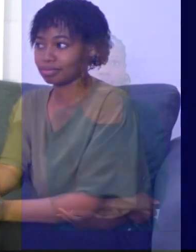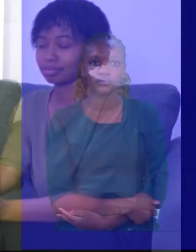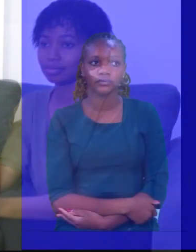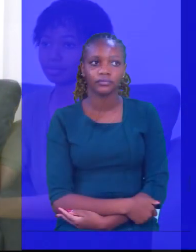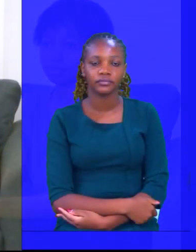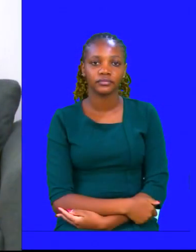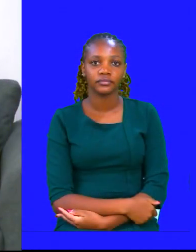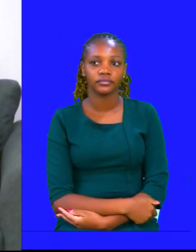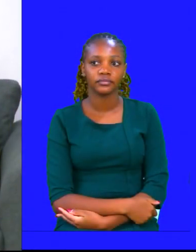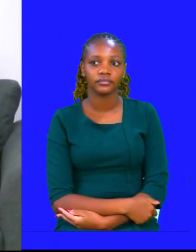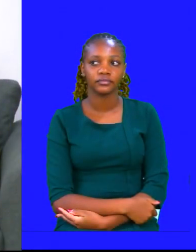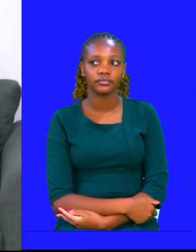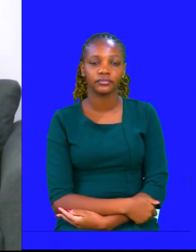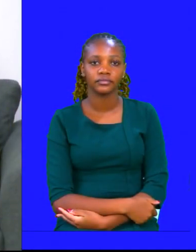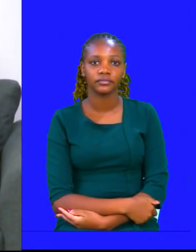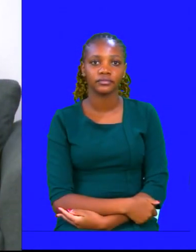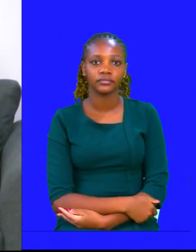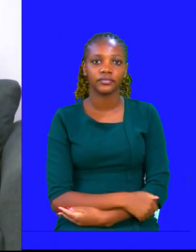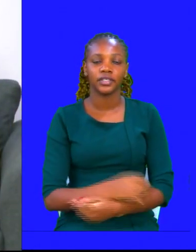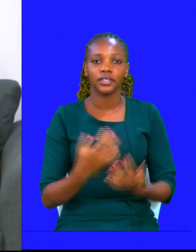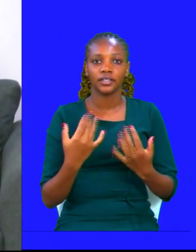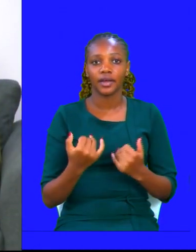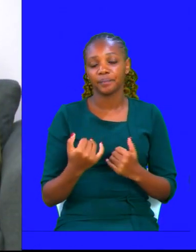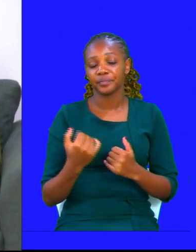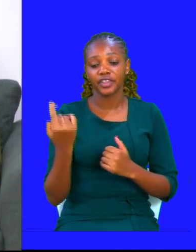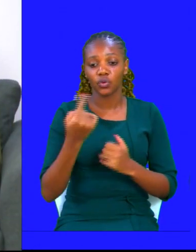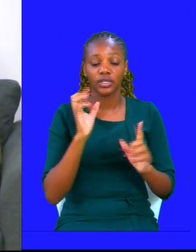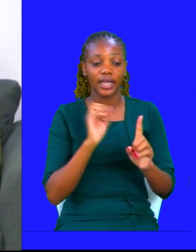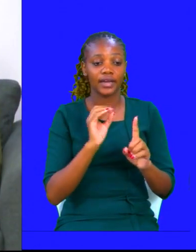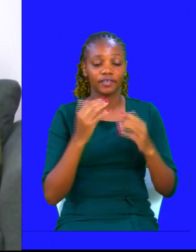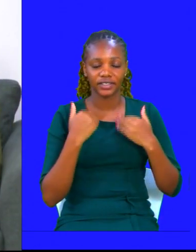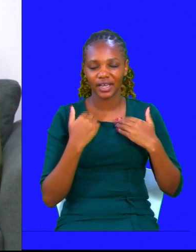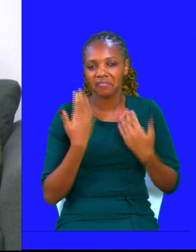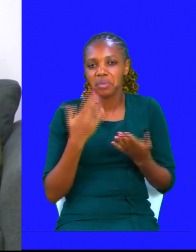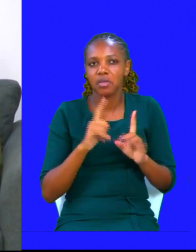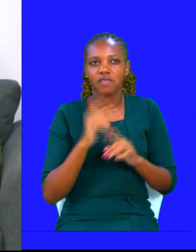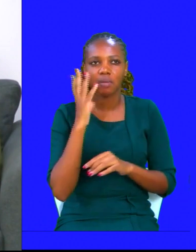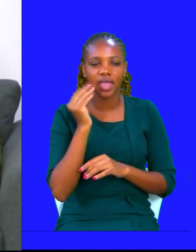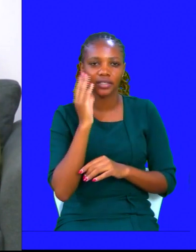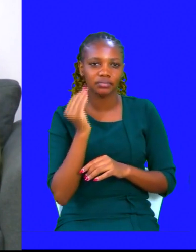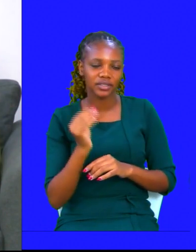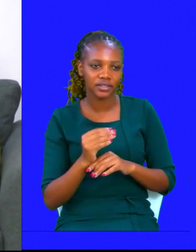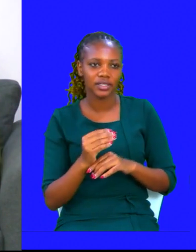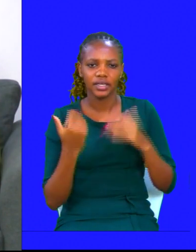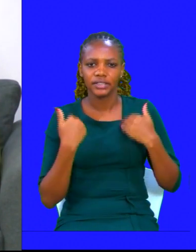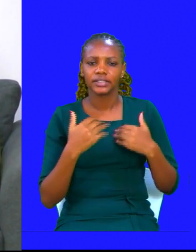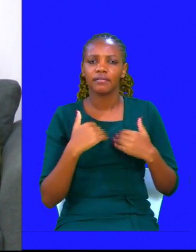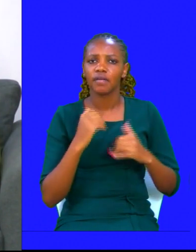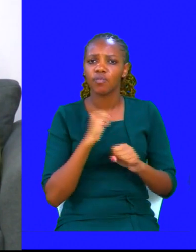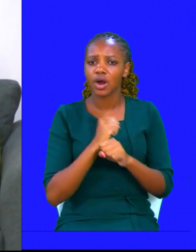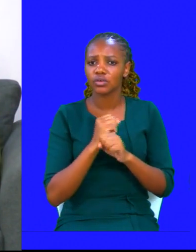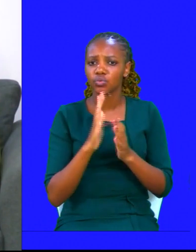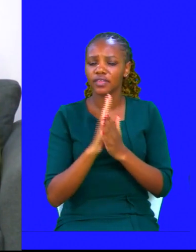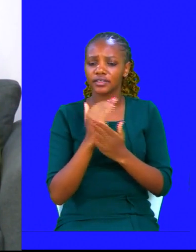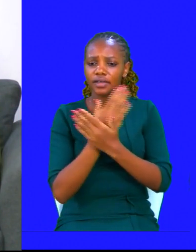advice I give from the perspective or from the walks of life that I've done, I've really worked with some friends in